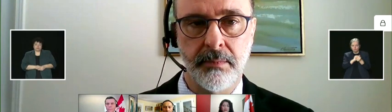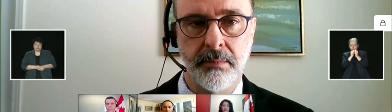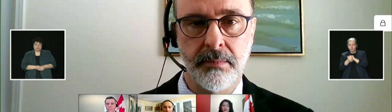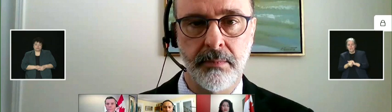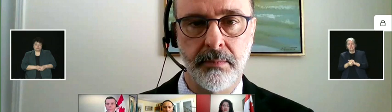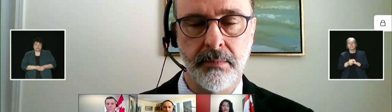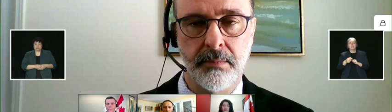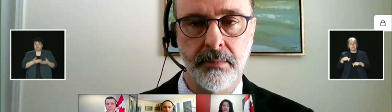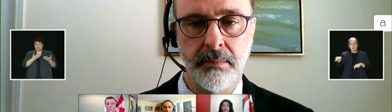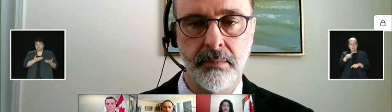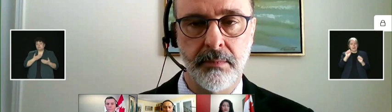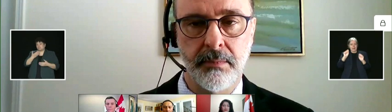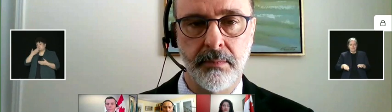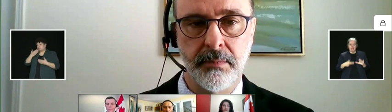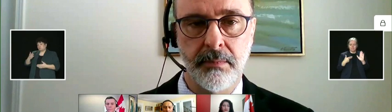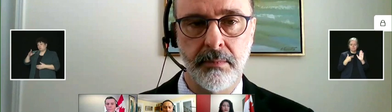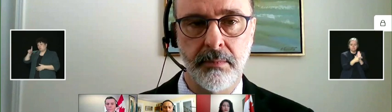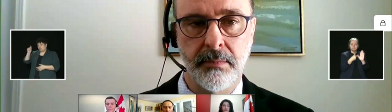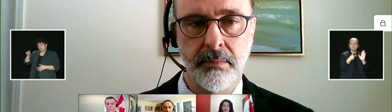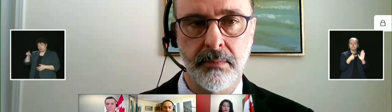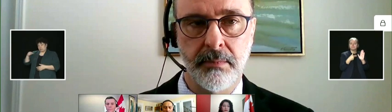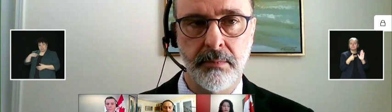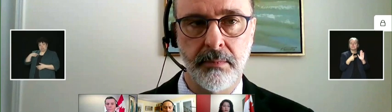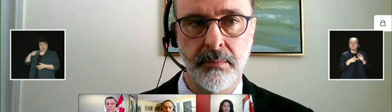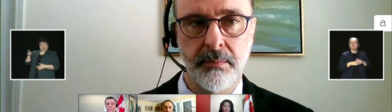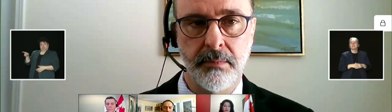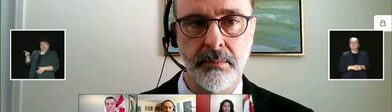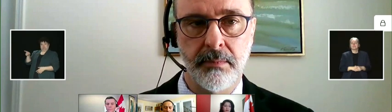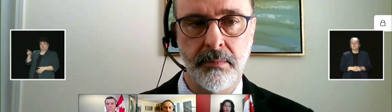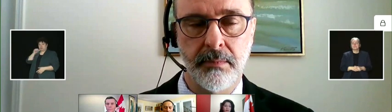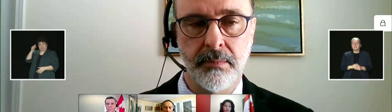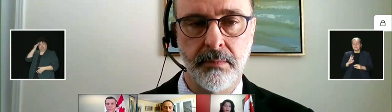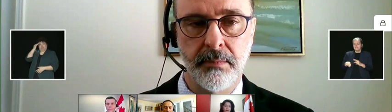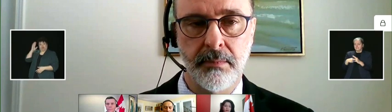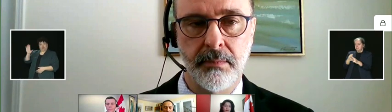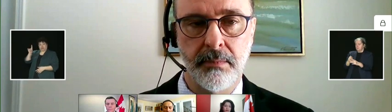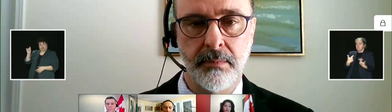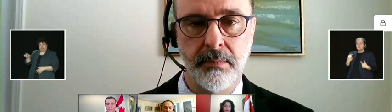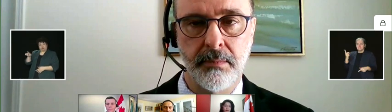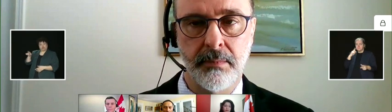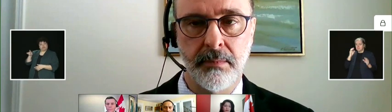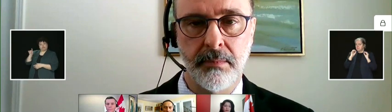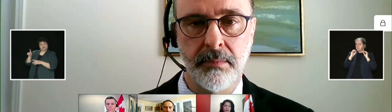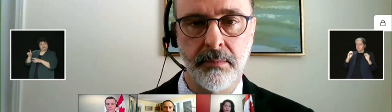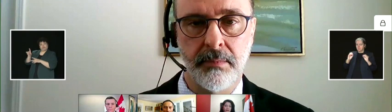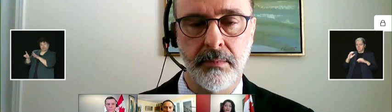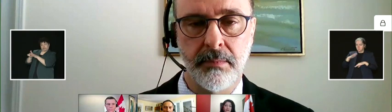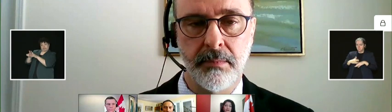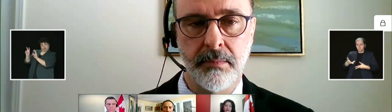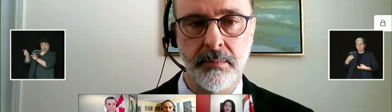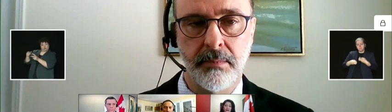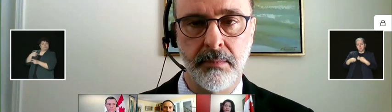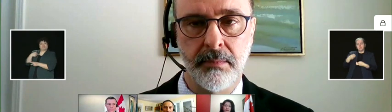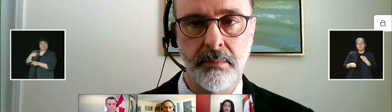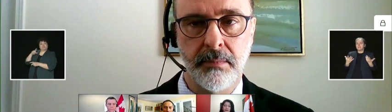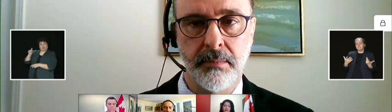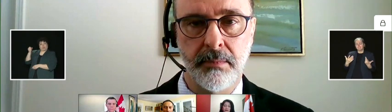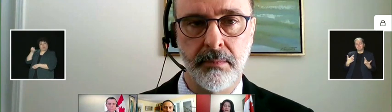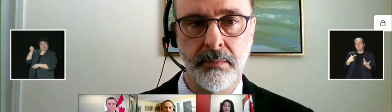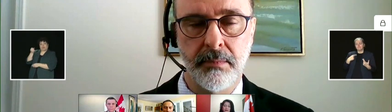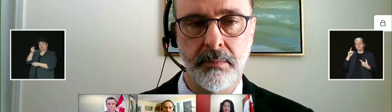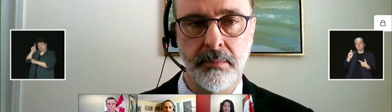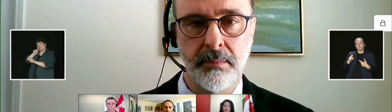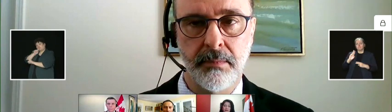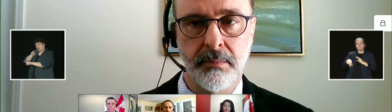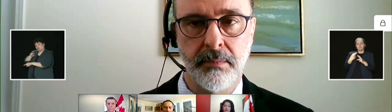So thank you for the question. I'm not aware of this issue, and we would have to get back to you on that.